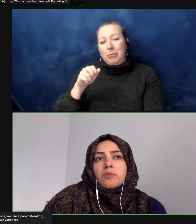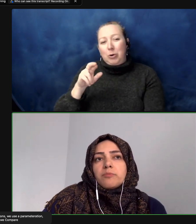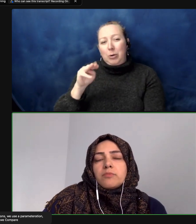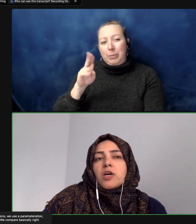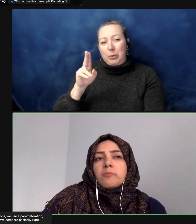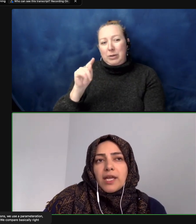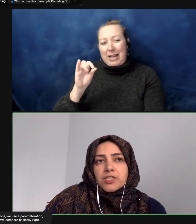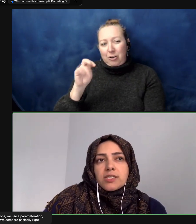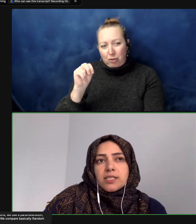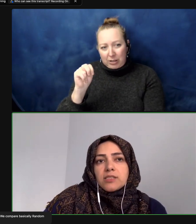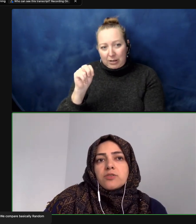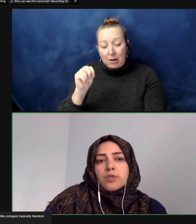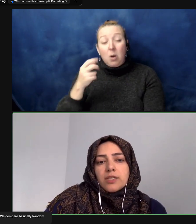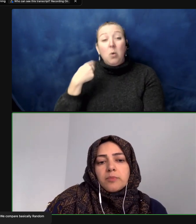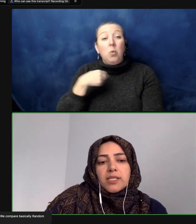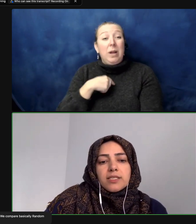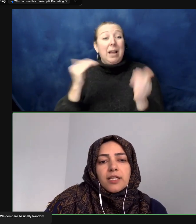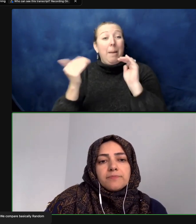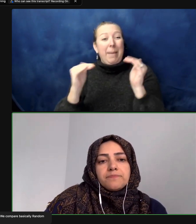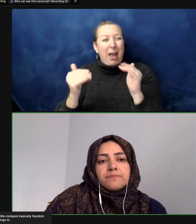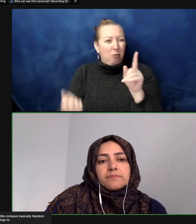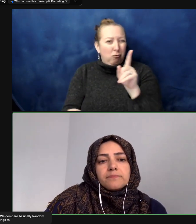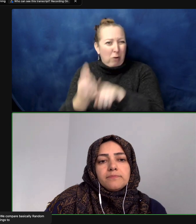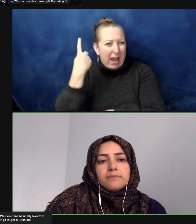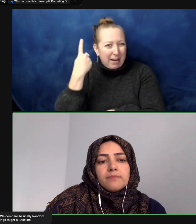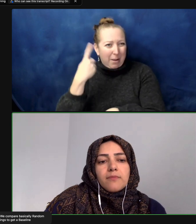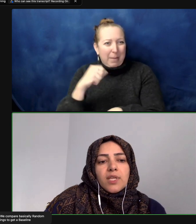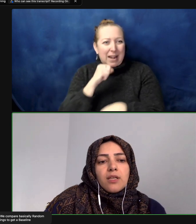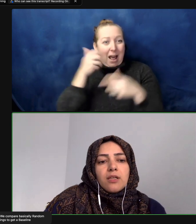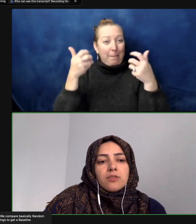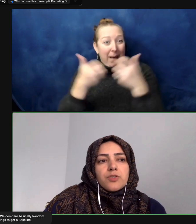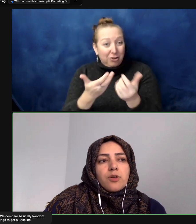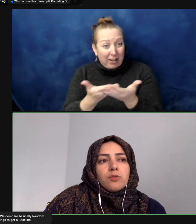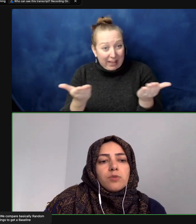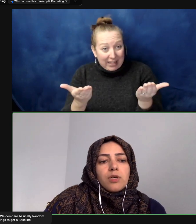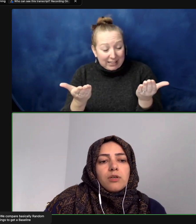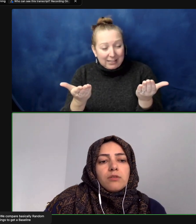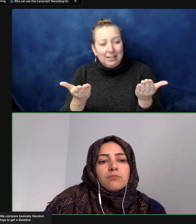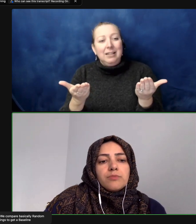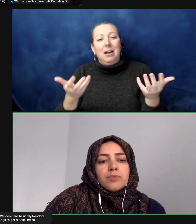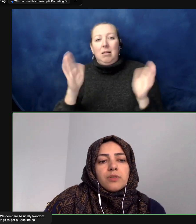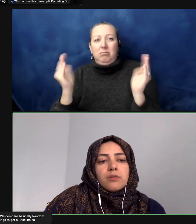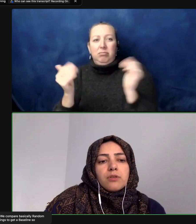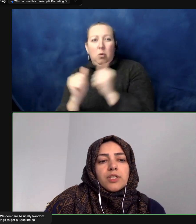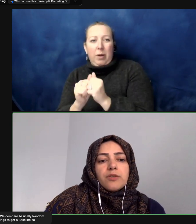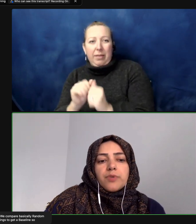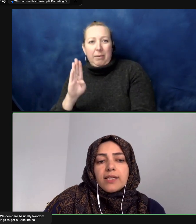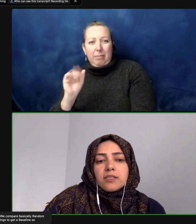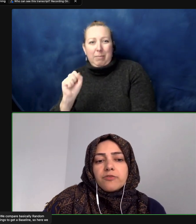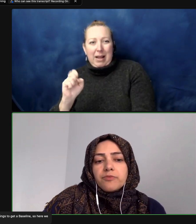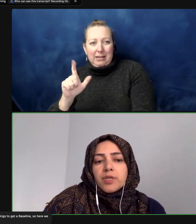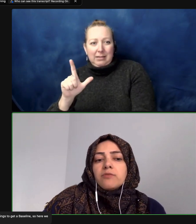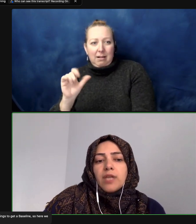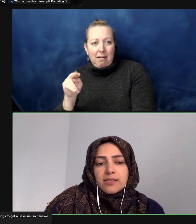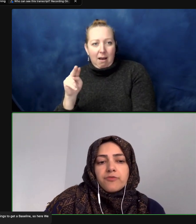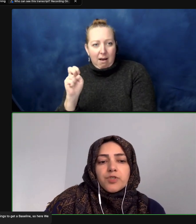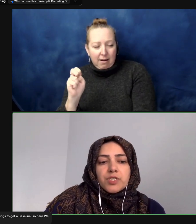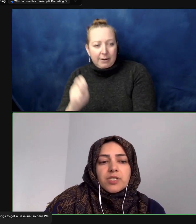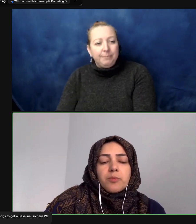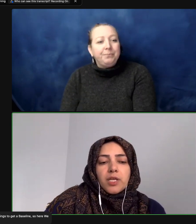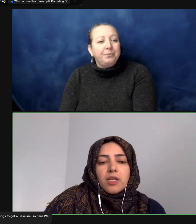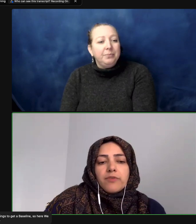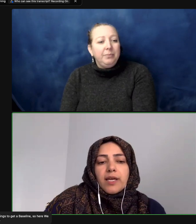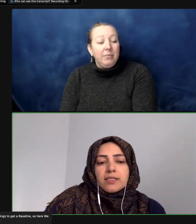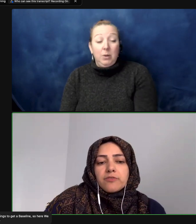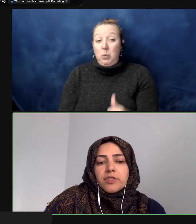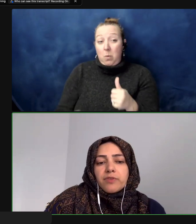random non-matching scenes to get a baseline. So here we ask if, as the first